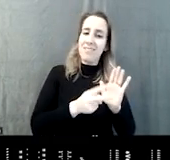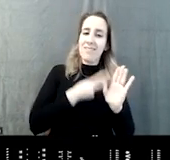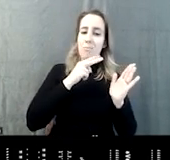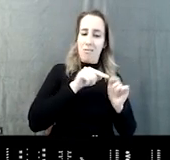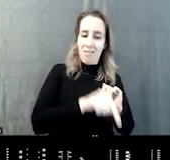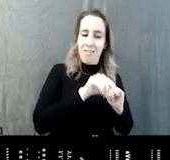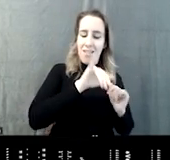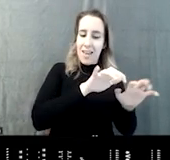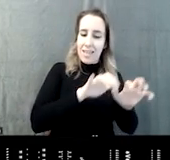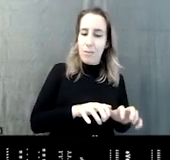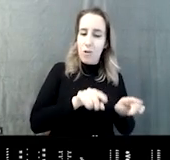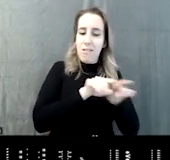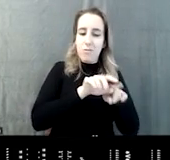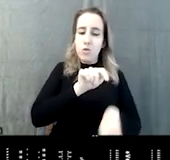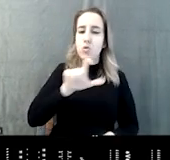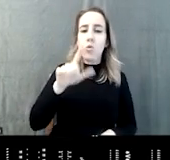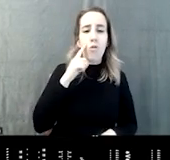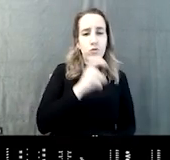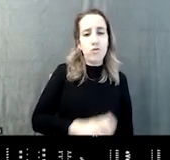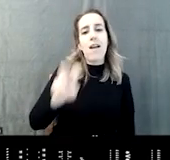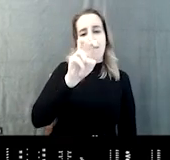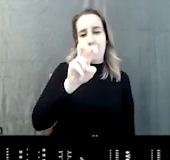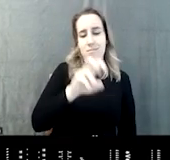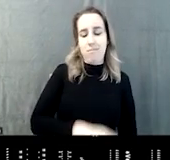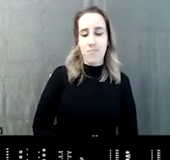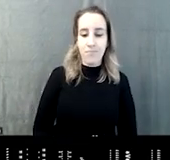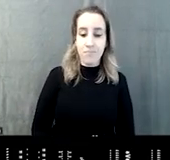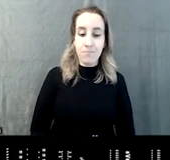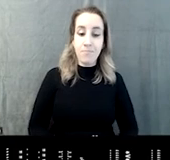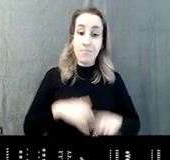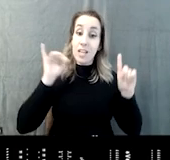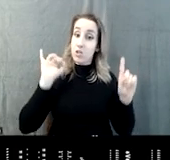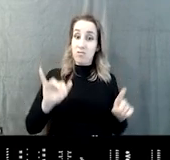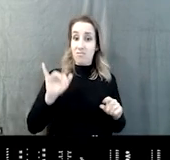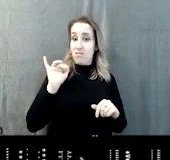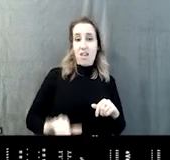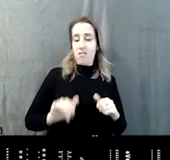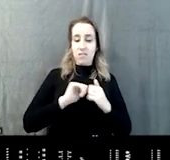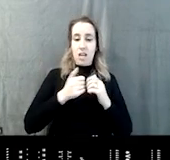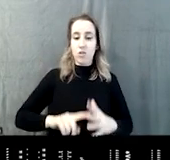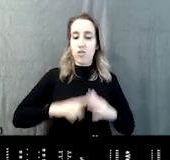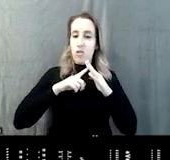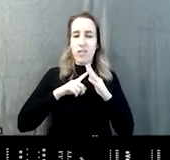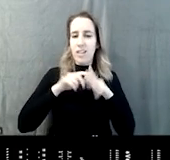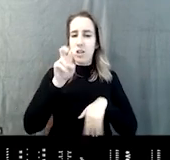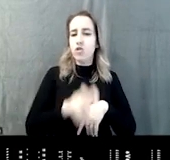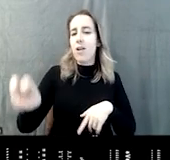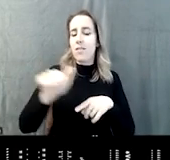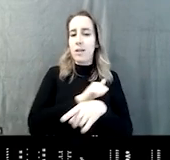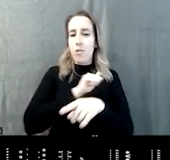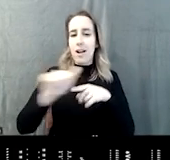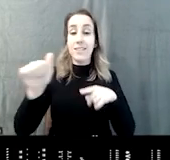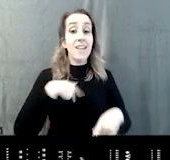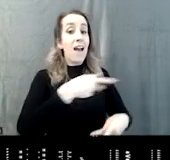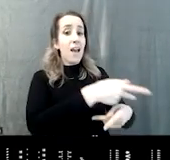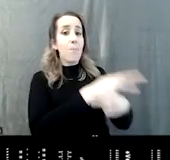traveling. And so that's where a traveling practice comes from the title of a thesis